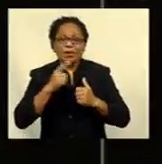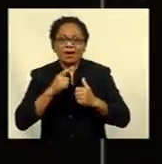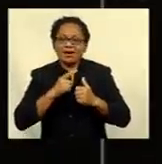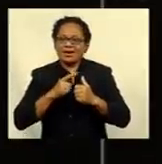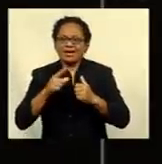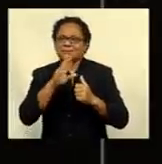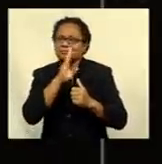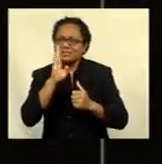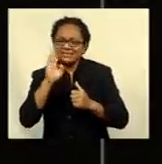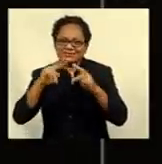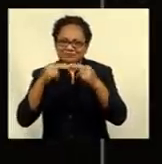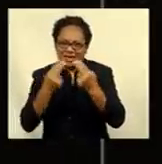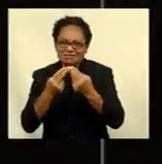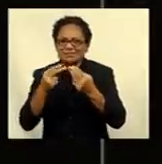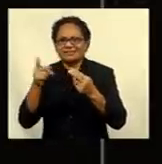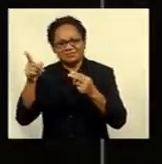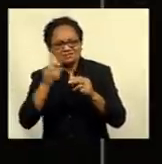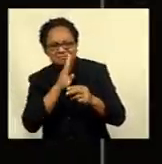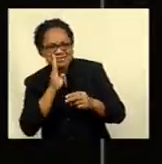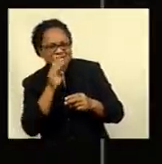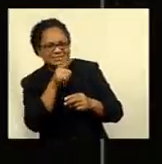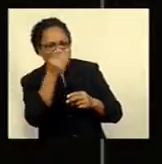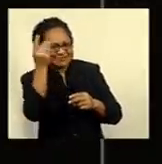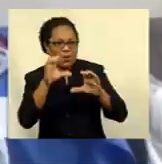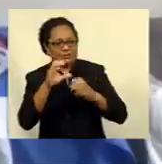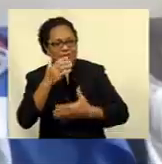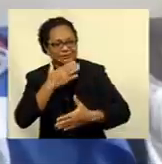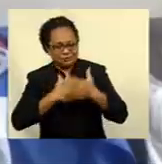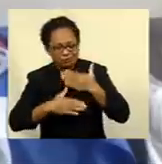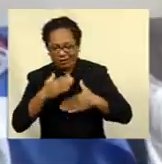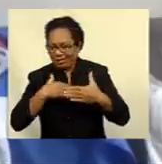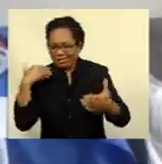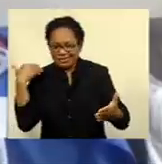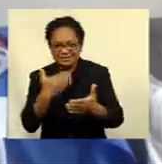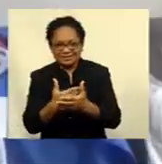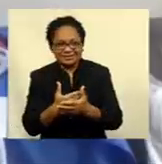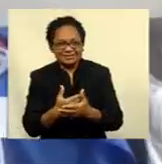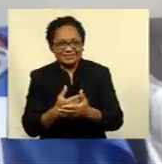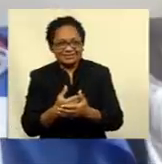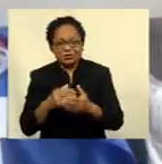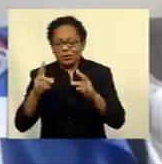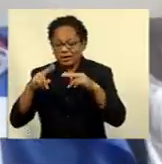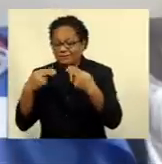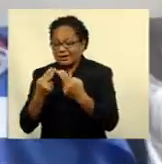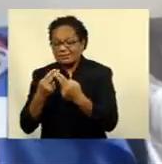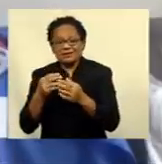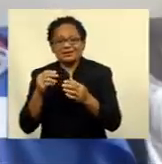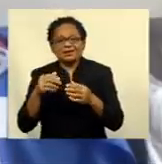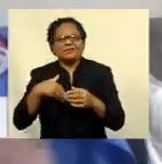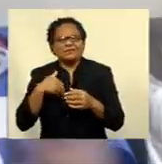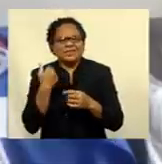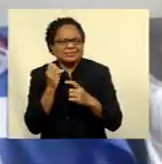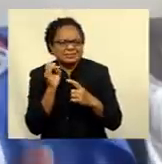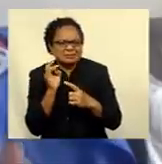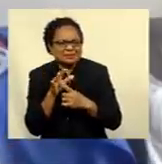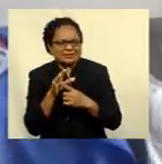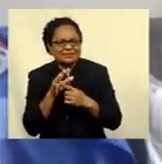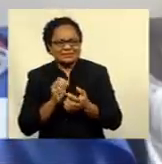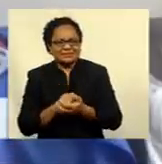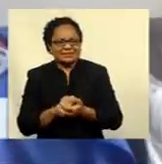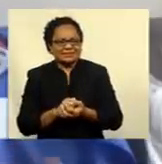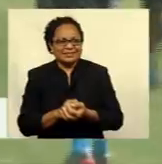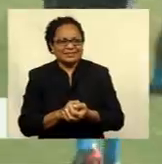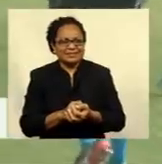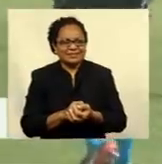each other for more than 7 months. Karalaini Tavi reports. For us, a lot of emotion, and like I said, I don't like to watch it with other people.